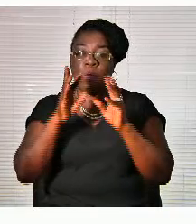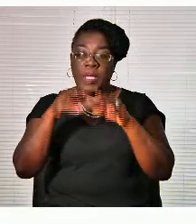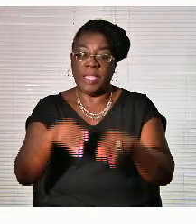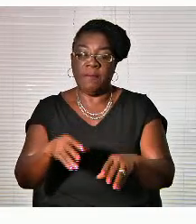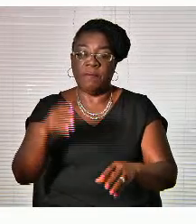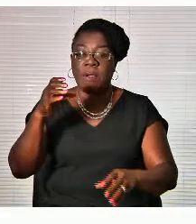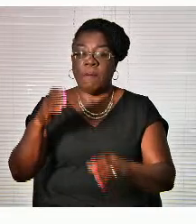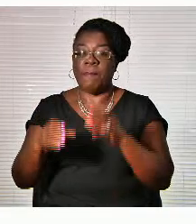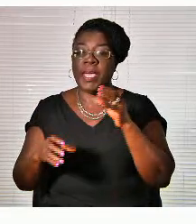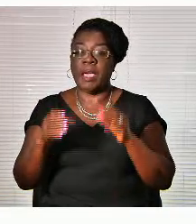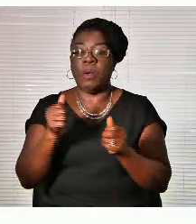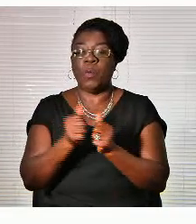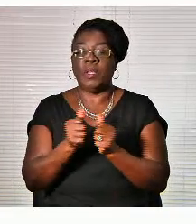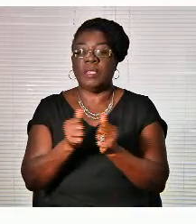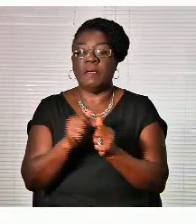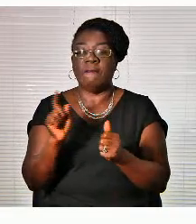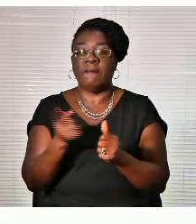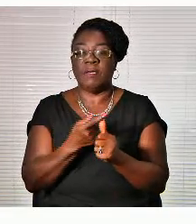first.